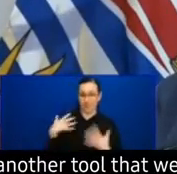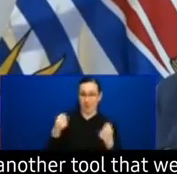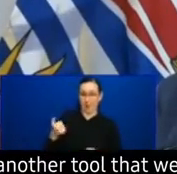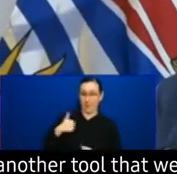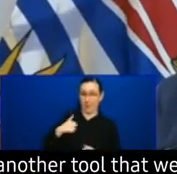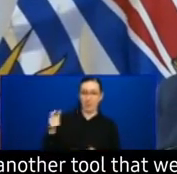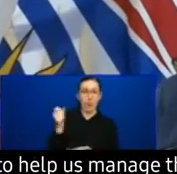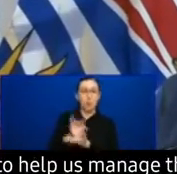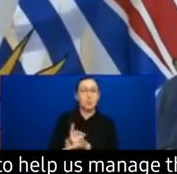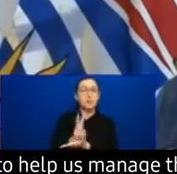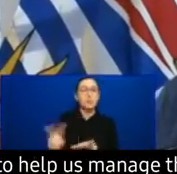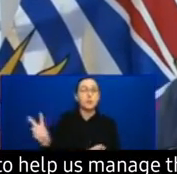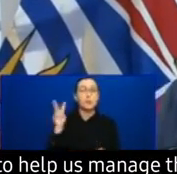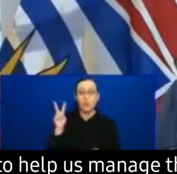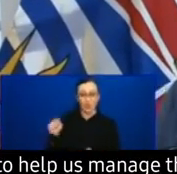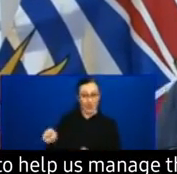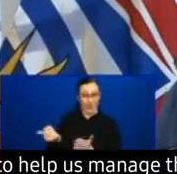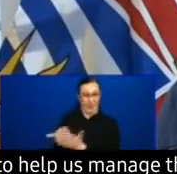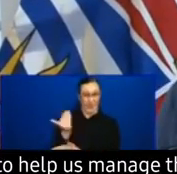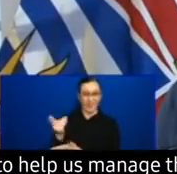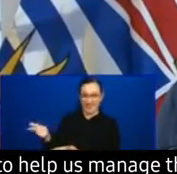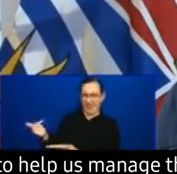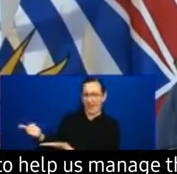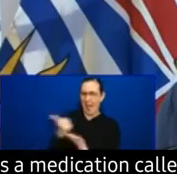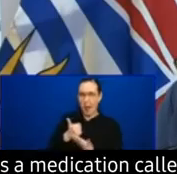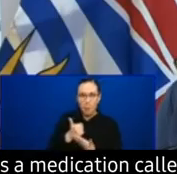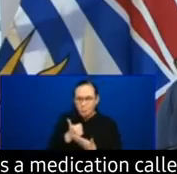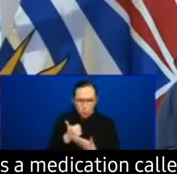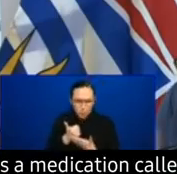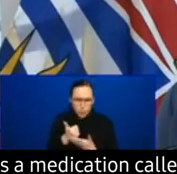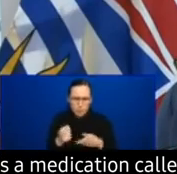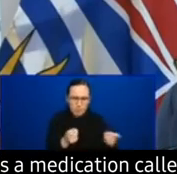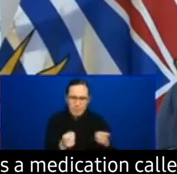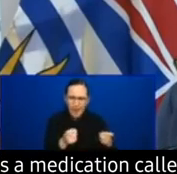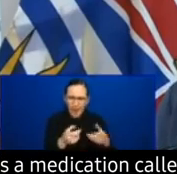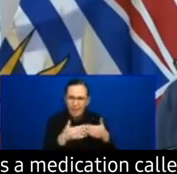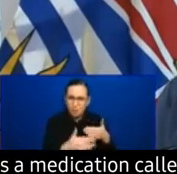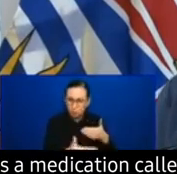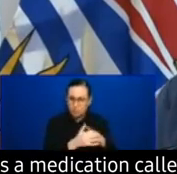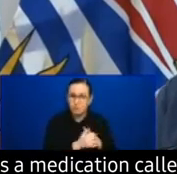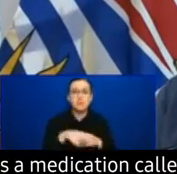this pandemic. And that is a medication called Paxlovid, which is a combination of two drugs,